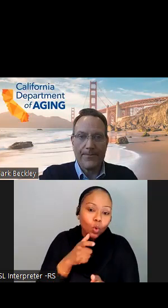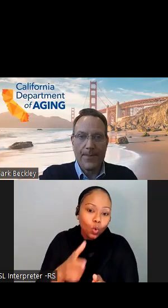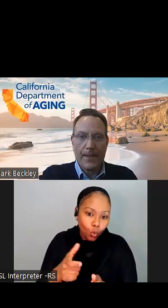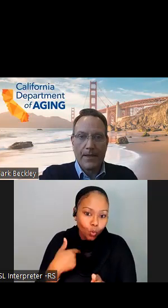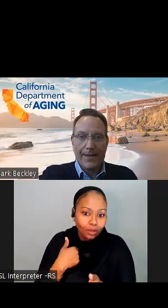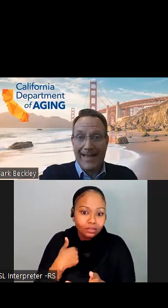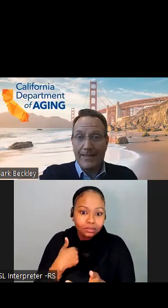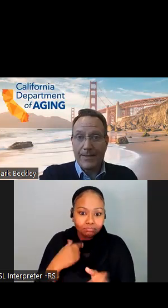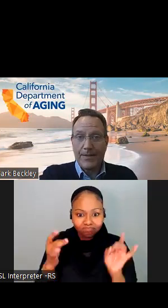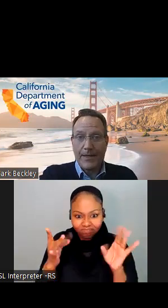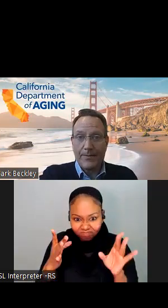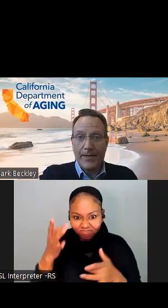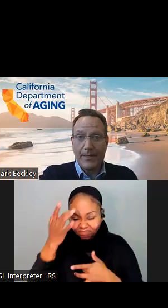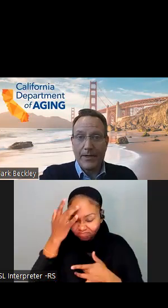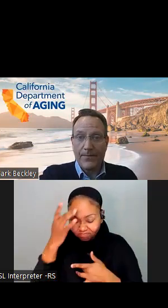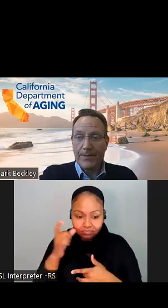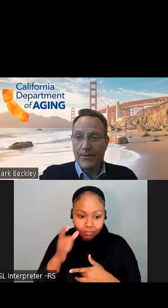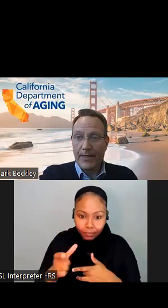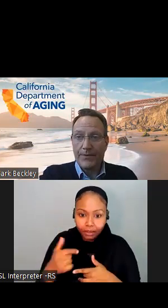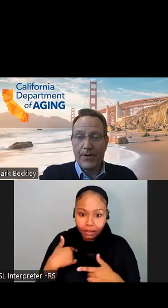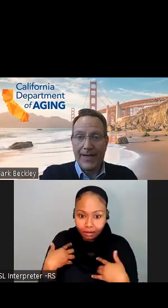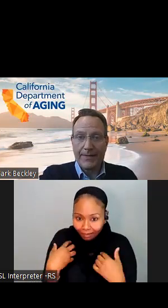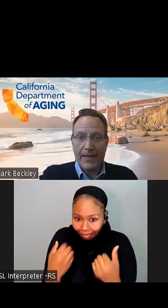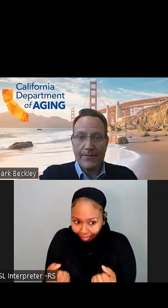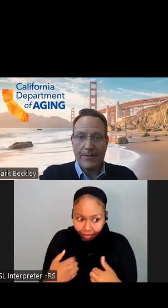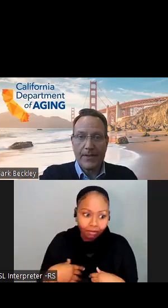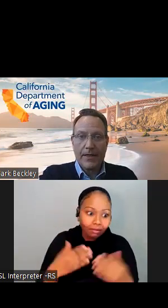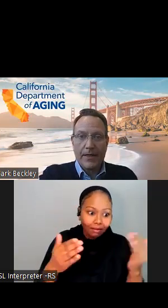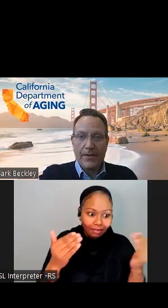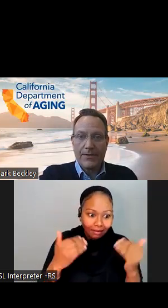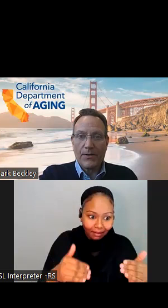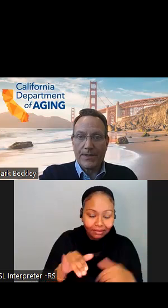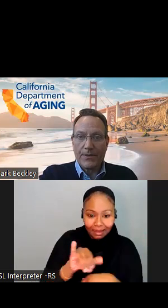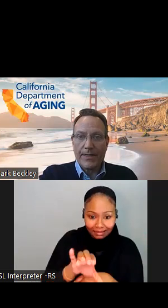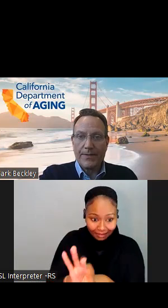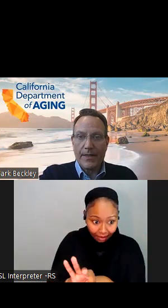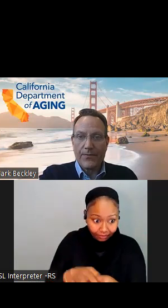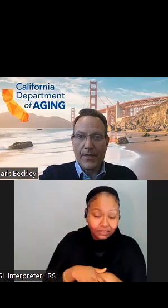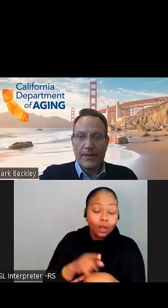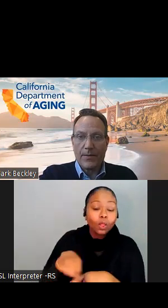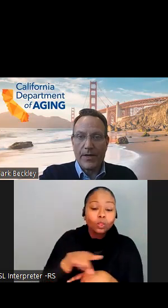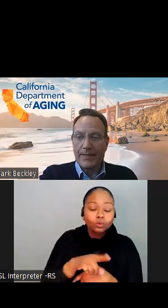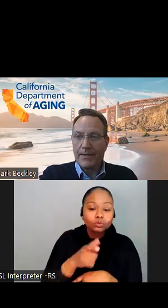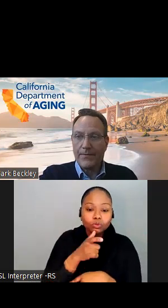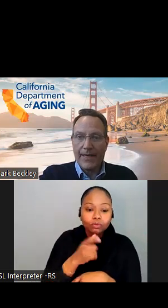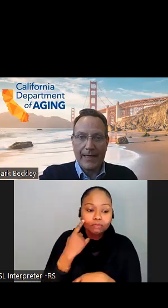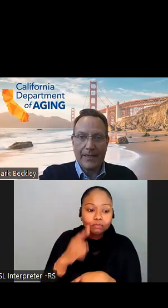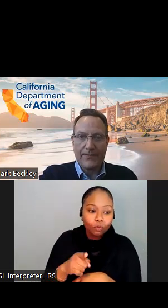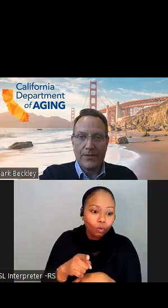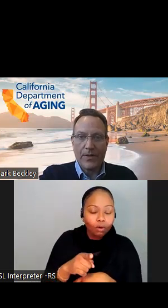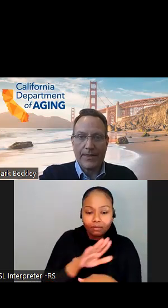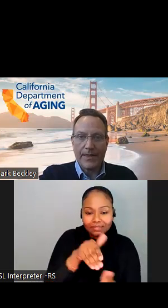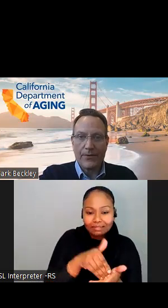surgery. Next is intermediate care facilities, or ICFs. These are facilities that provide comprehensive